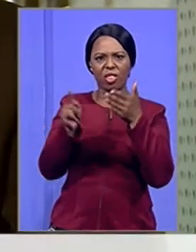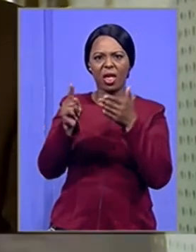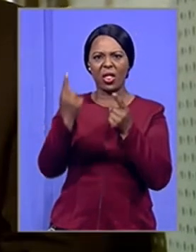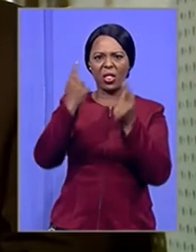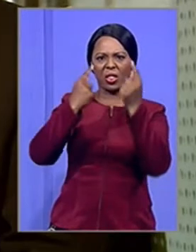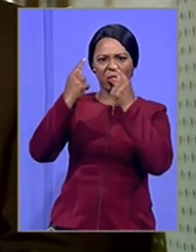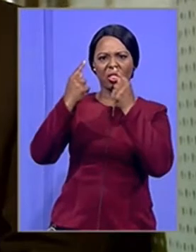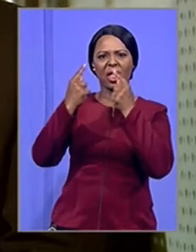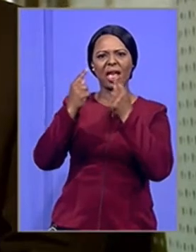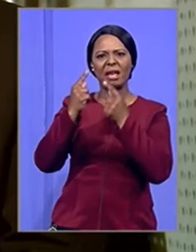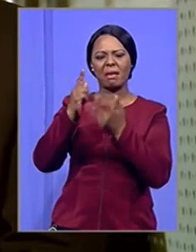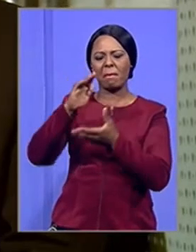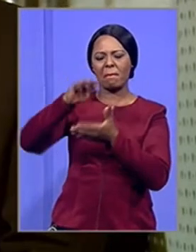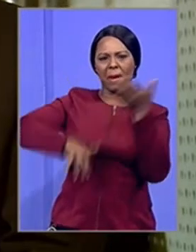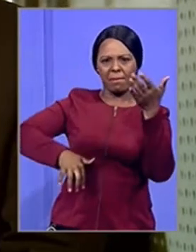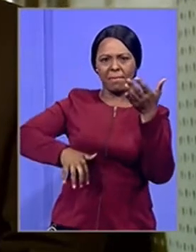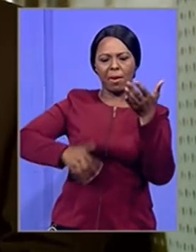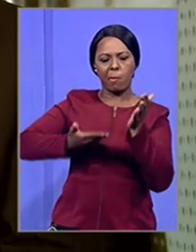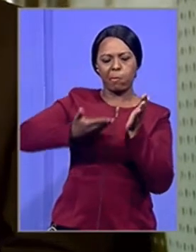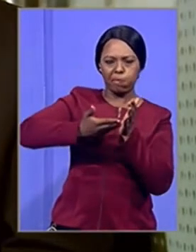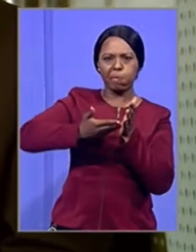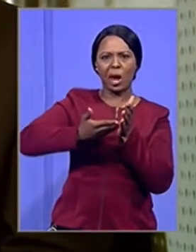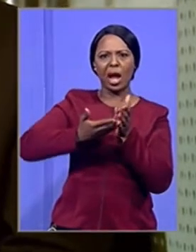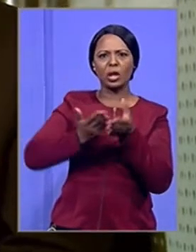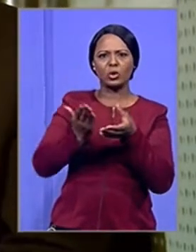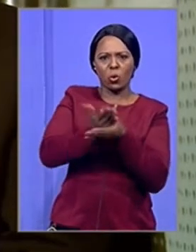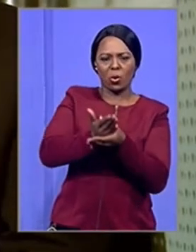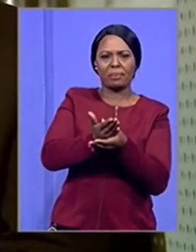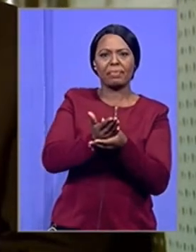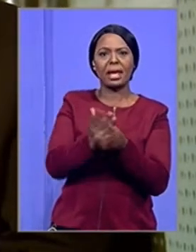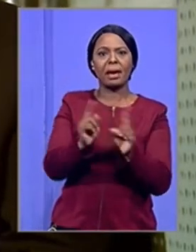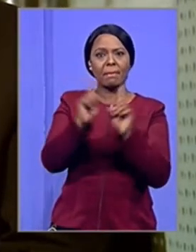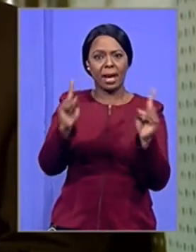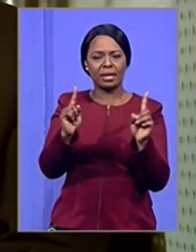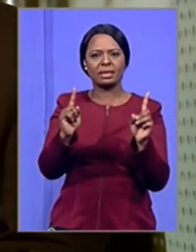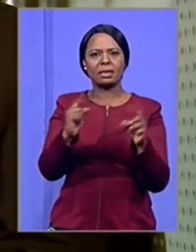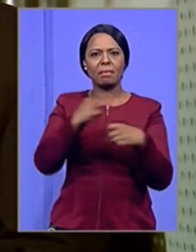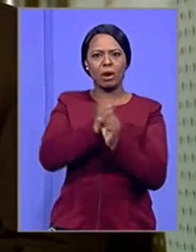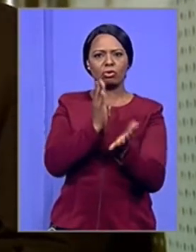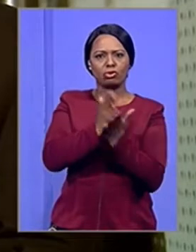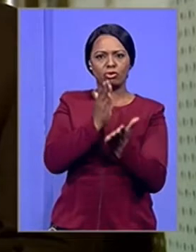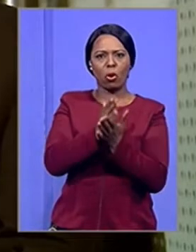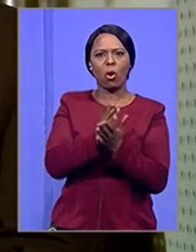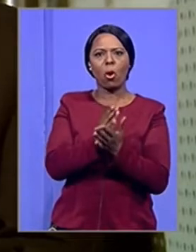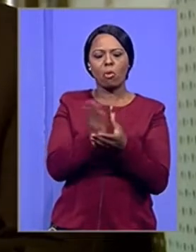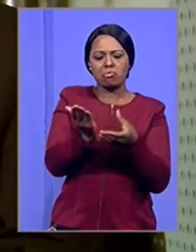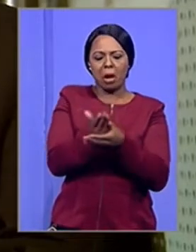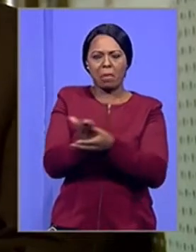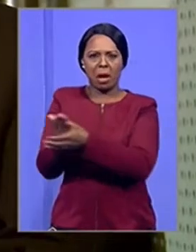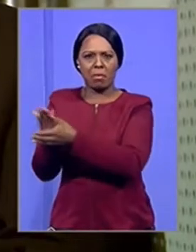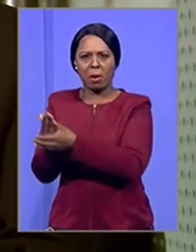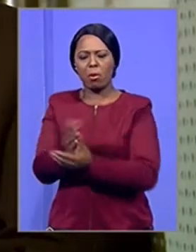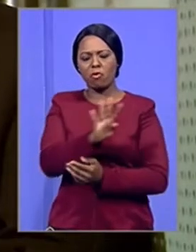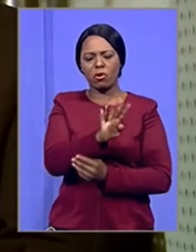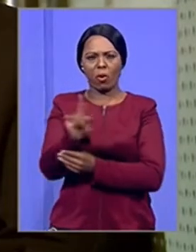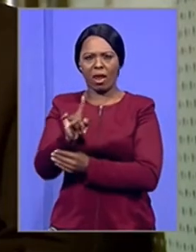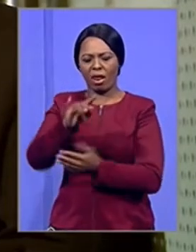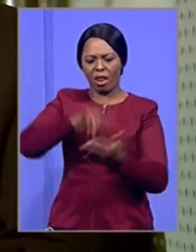filed in the docket, but rest assured that 41 statement is more than